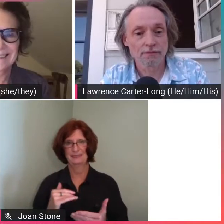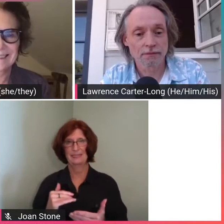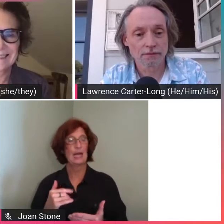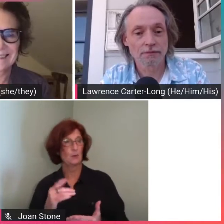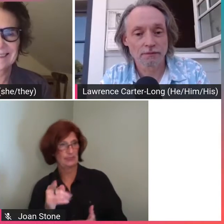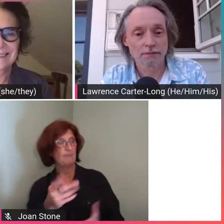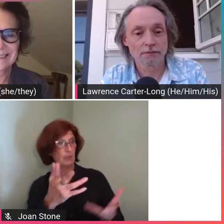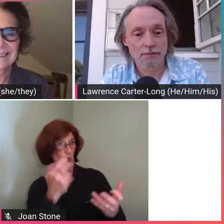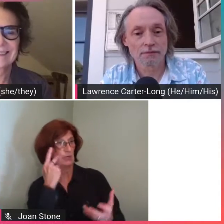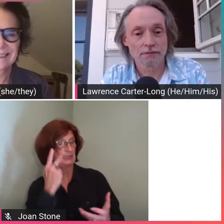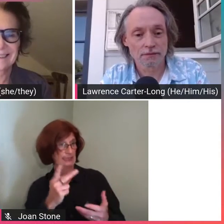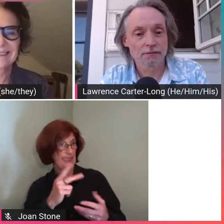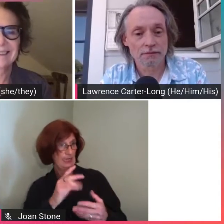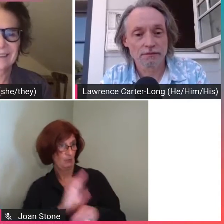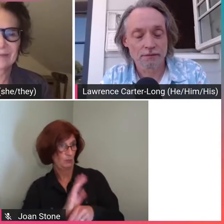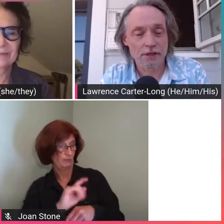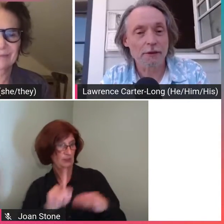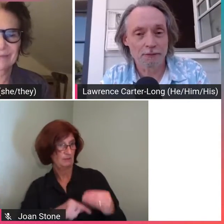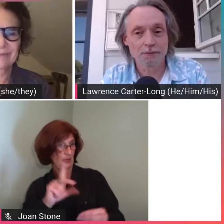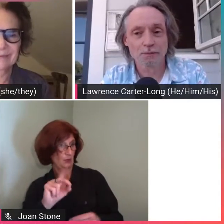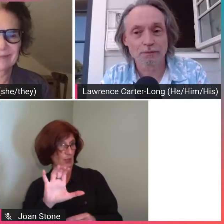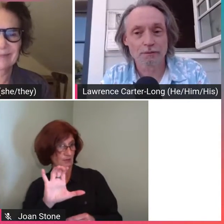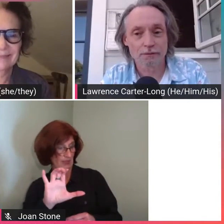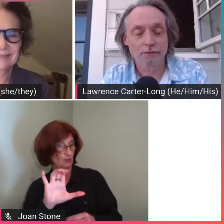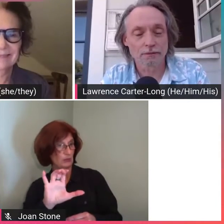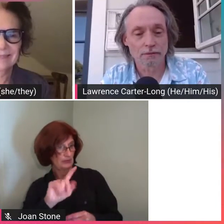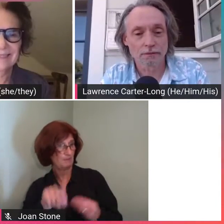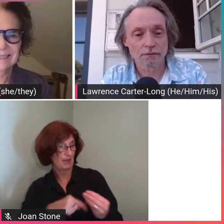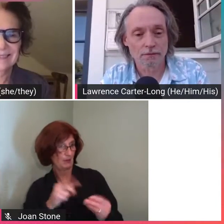a resource. You can't do that anymore.